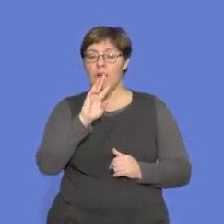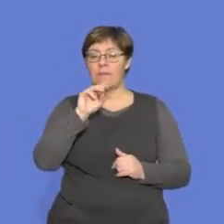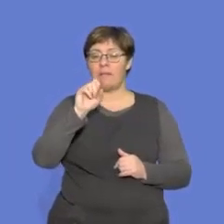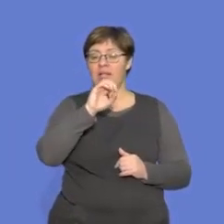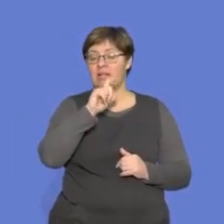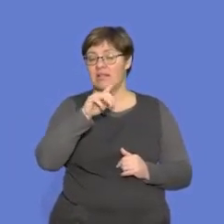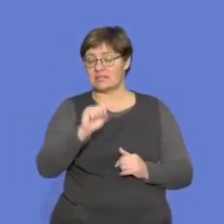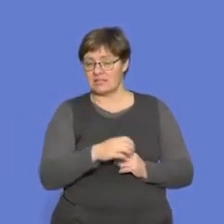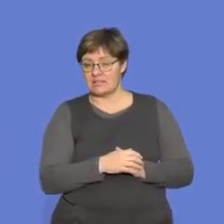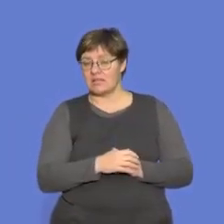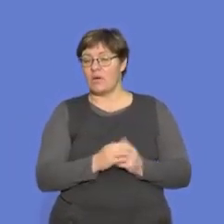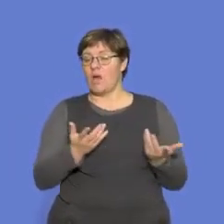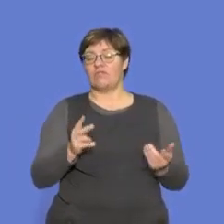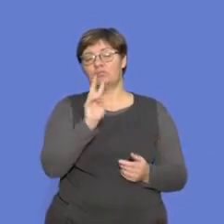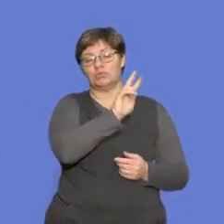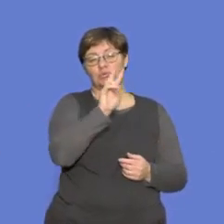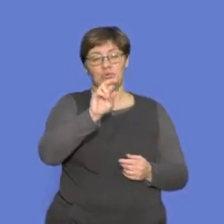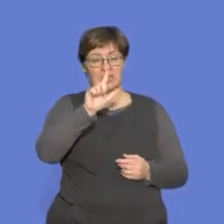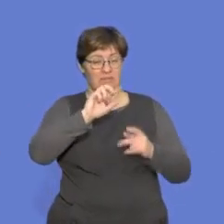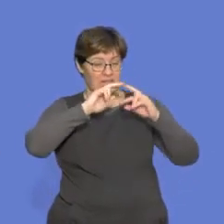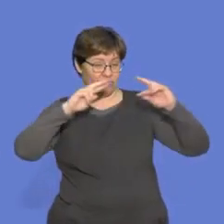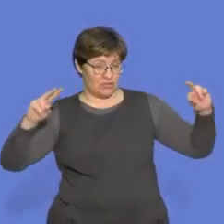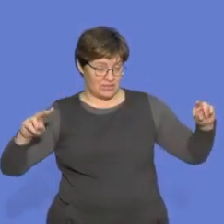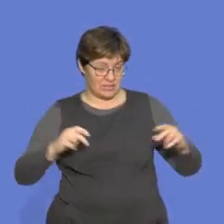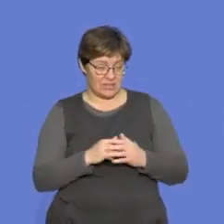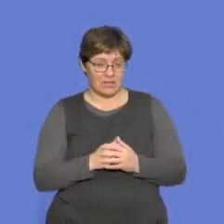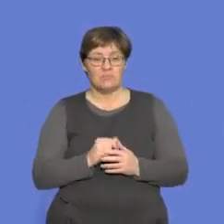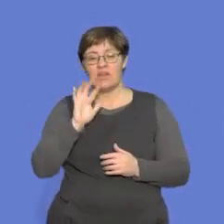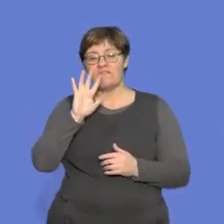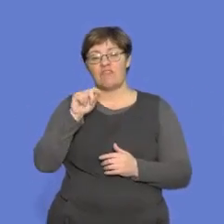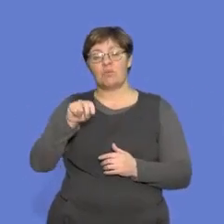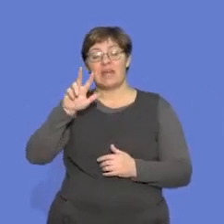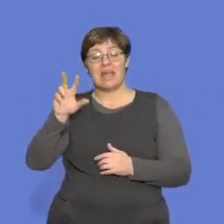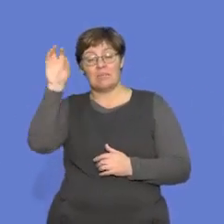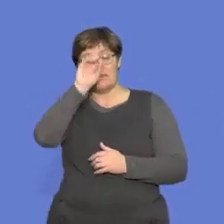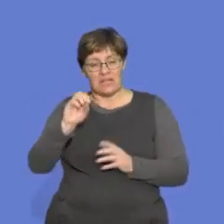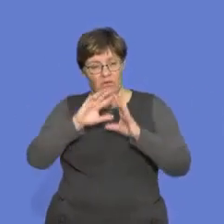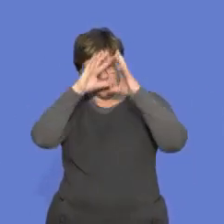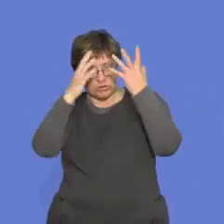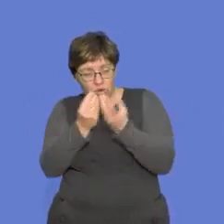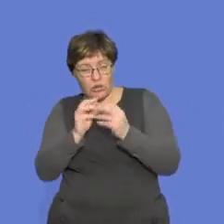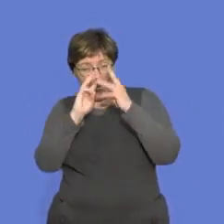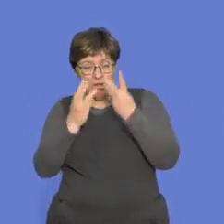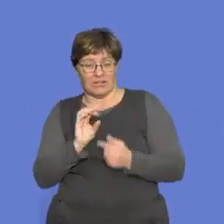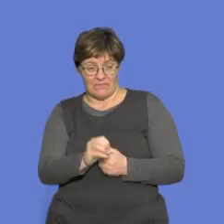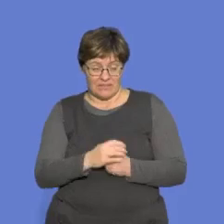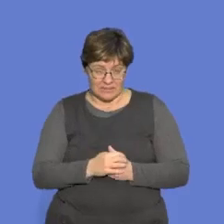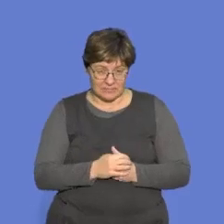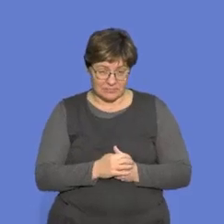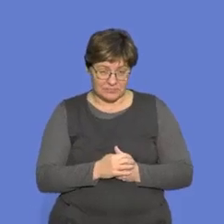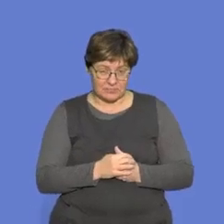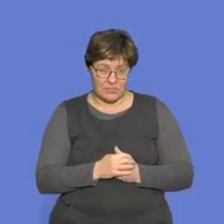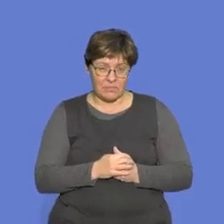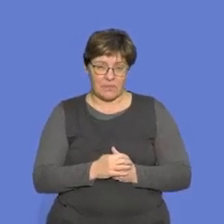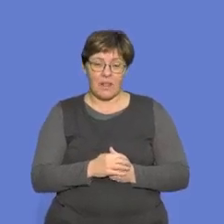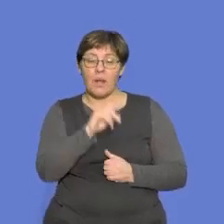about 227. And that's about 5.8% of the total percentage on Earth. If you look at birds, birds